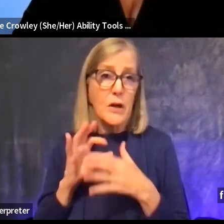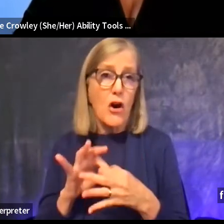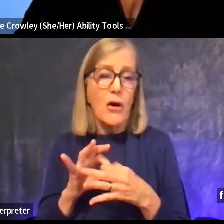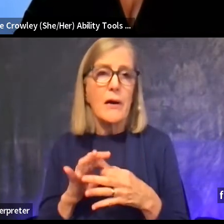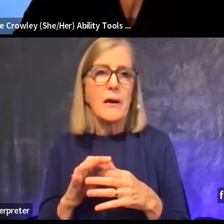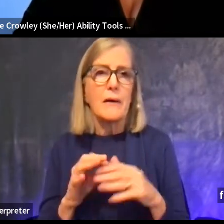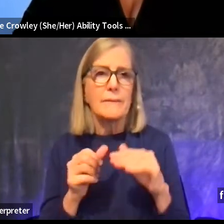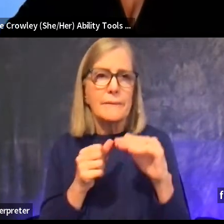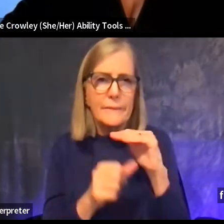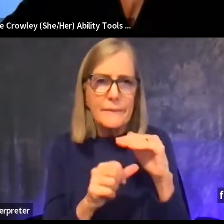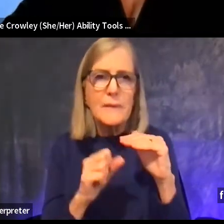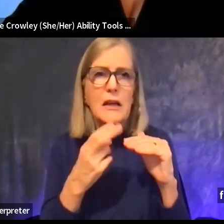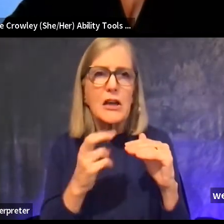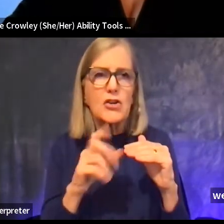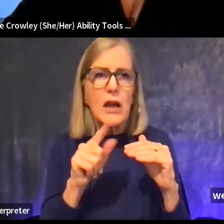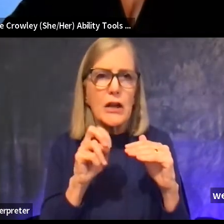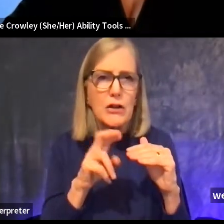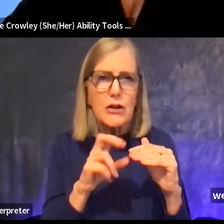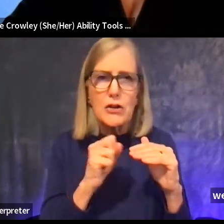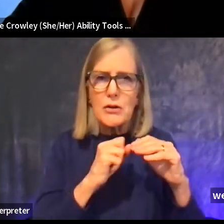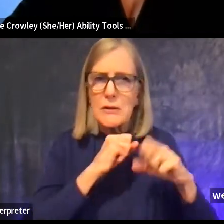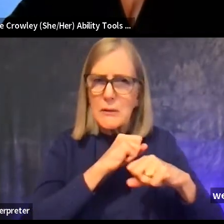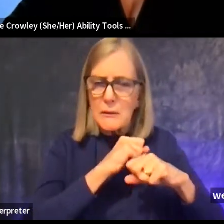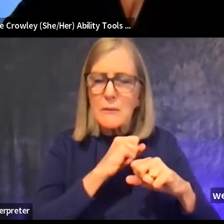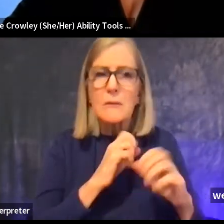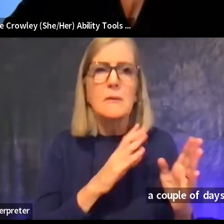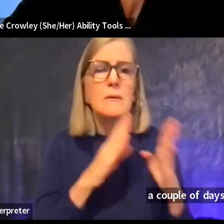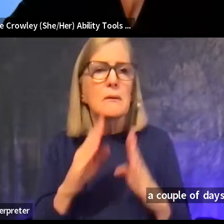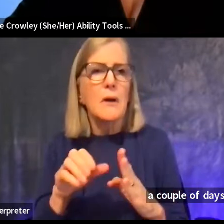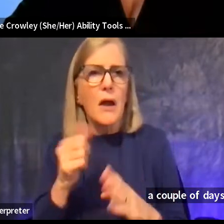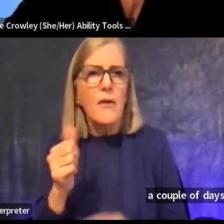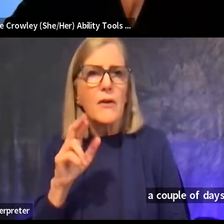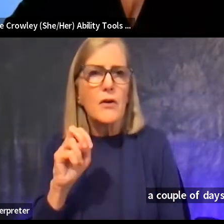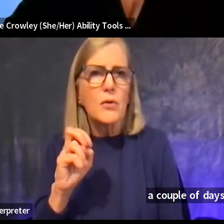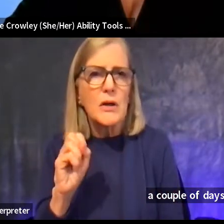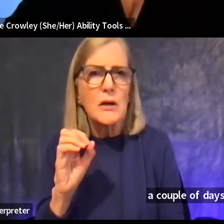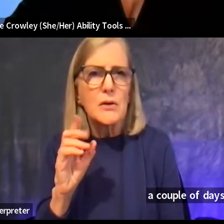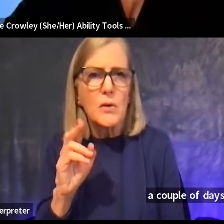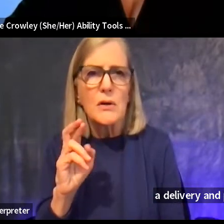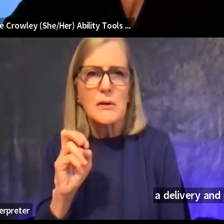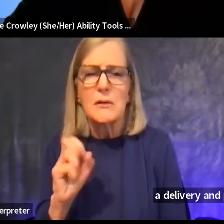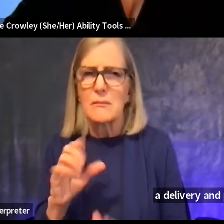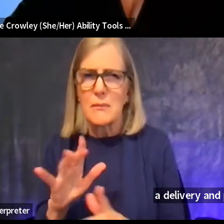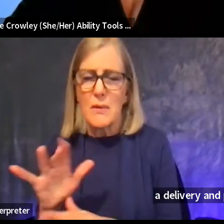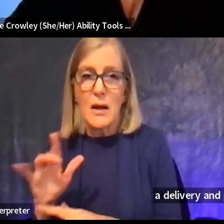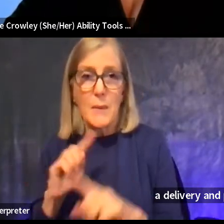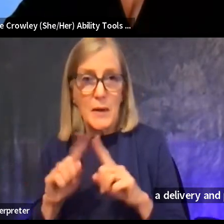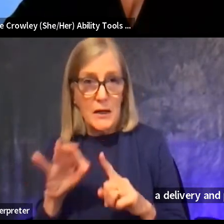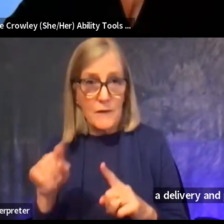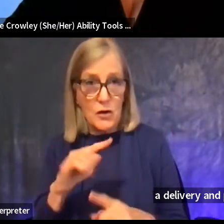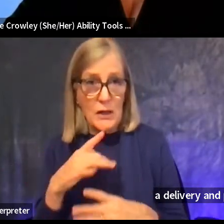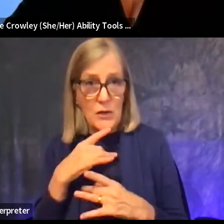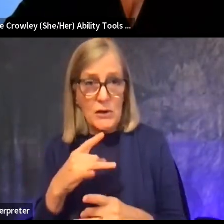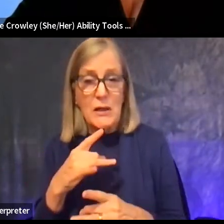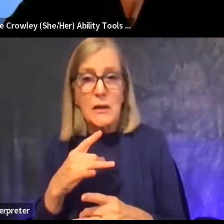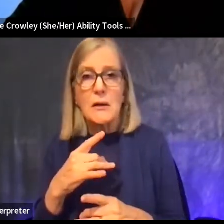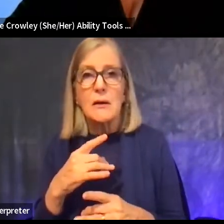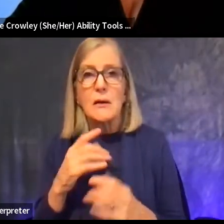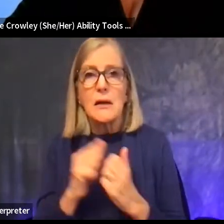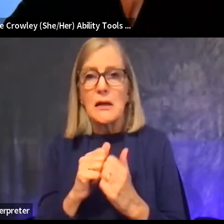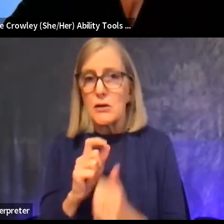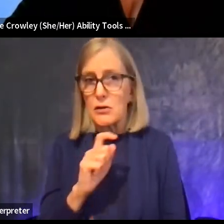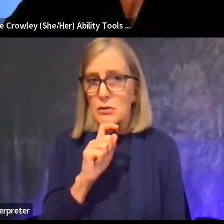shelters, other sorts of resources, et cetera, et cetera. But if you're at all interested in donating